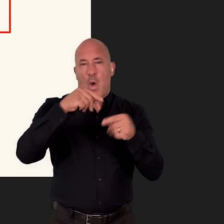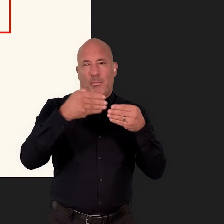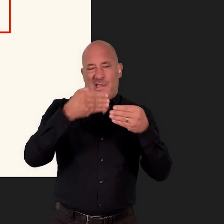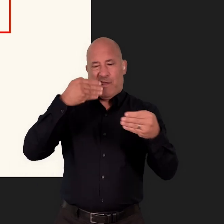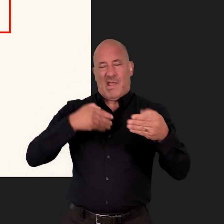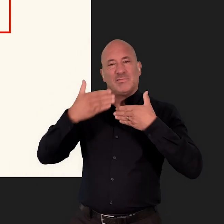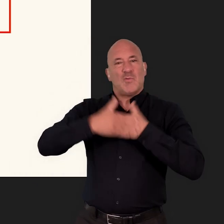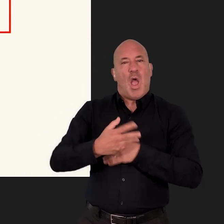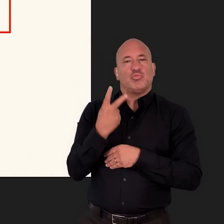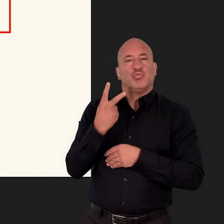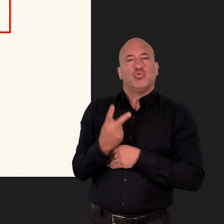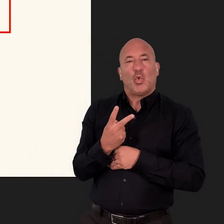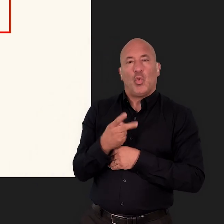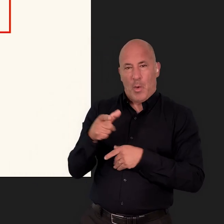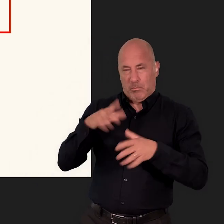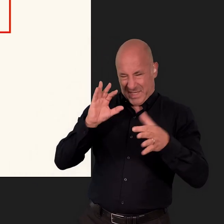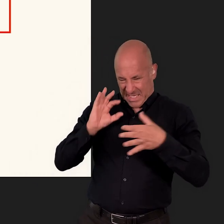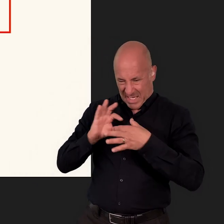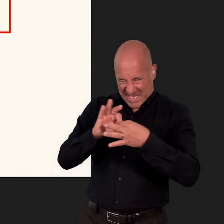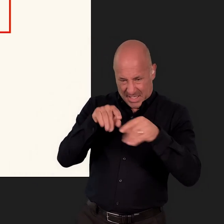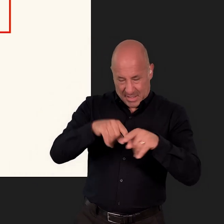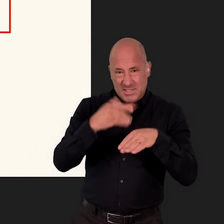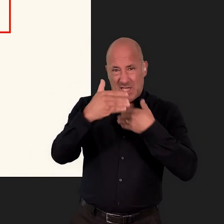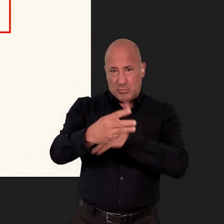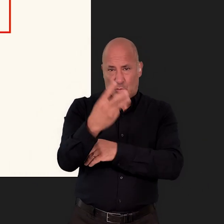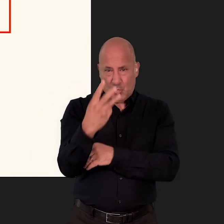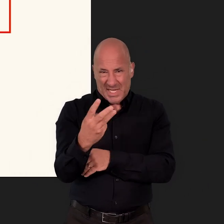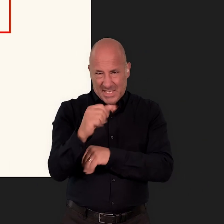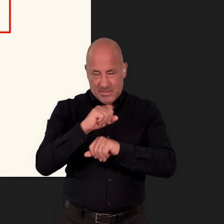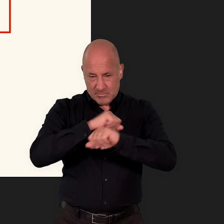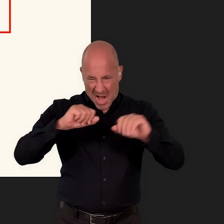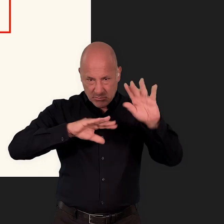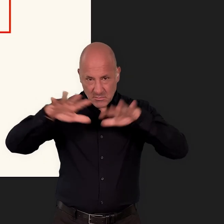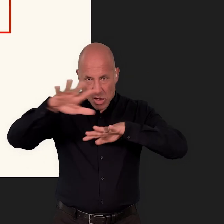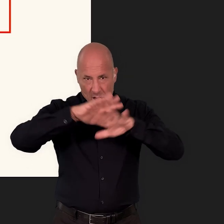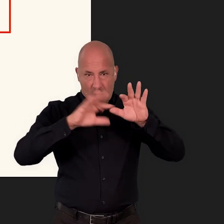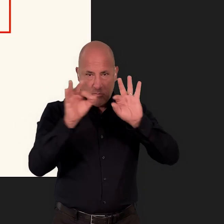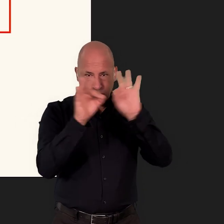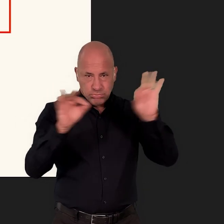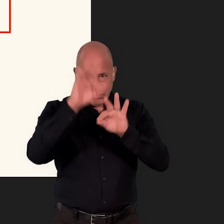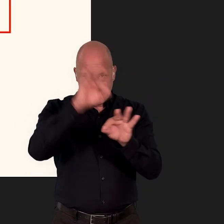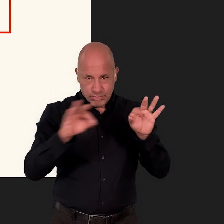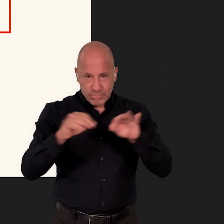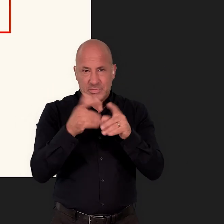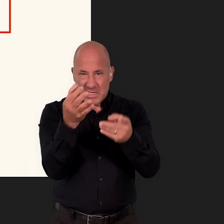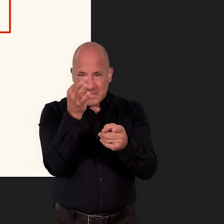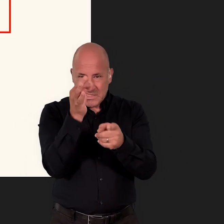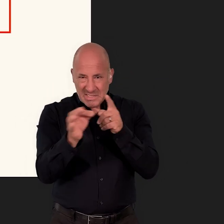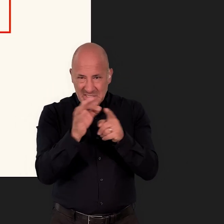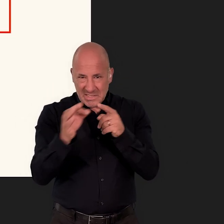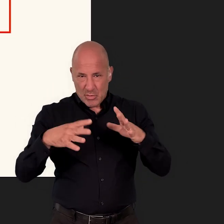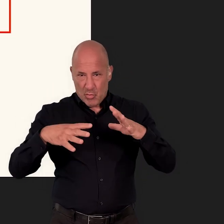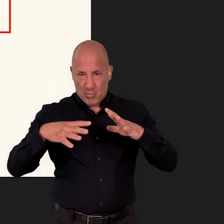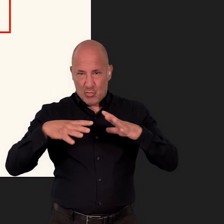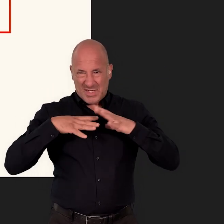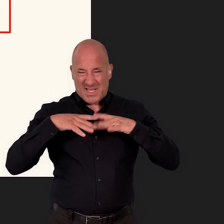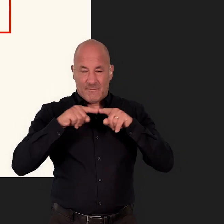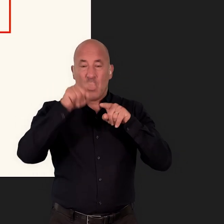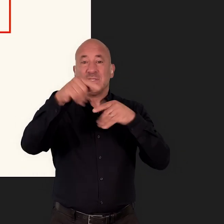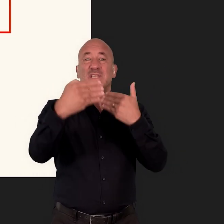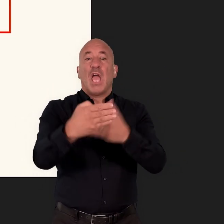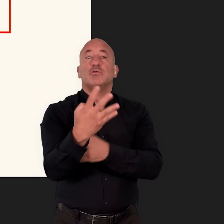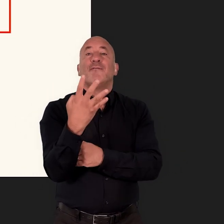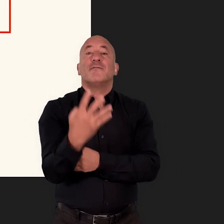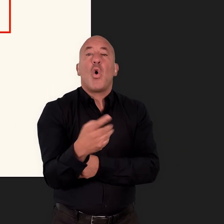the architectural and engineering information prepared at Stage 2 is spatially coordinated before the detailed